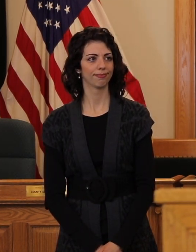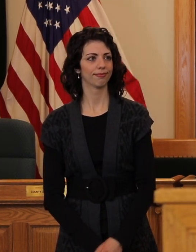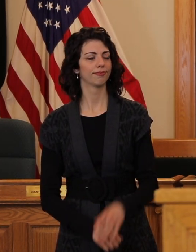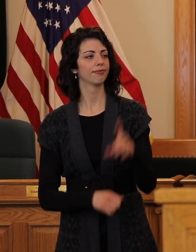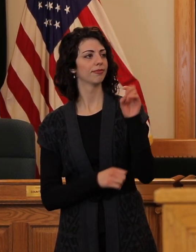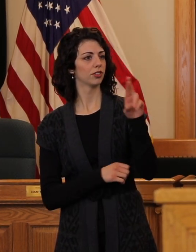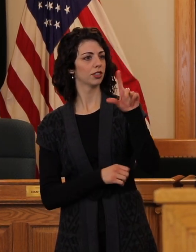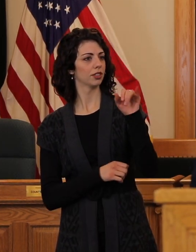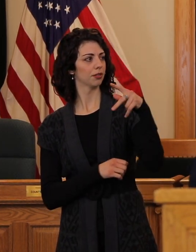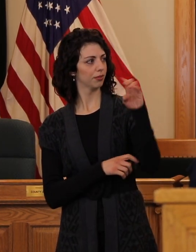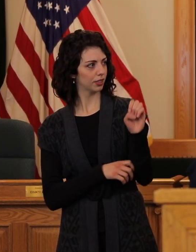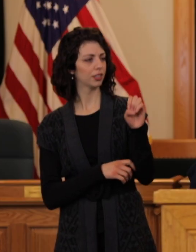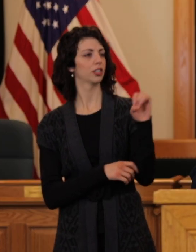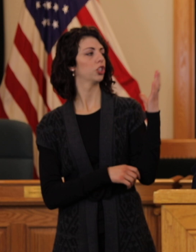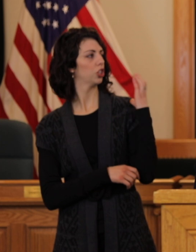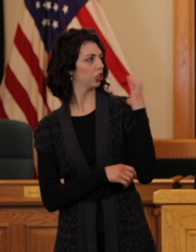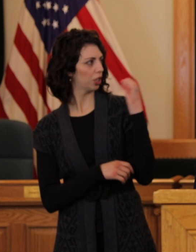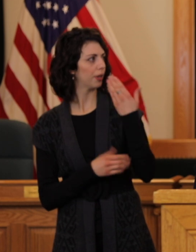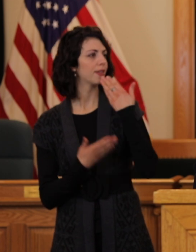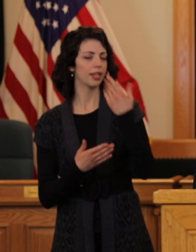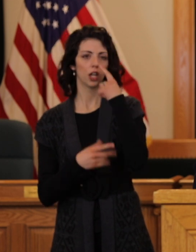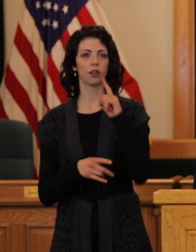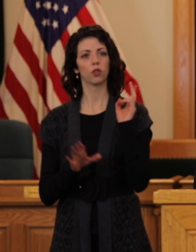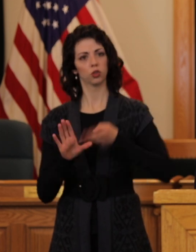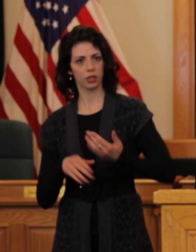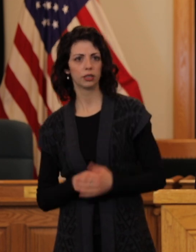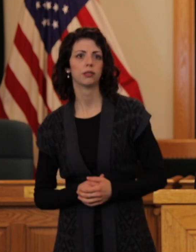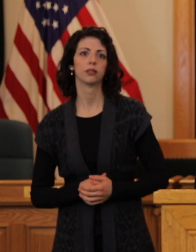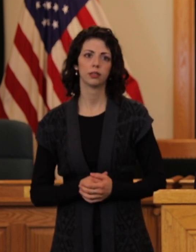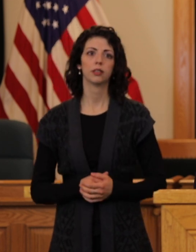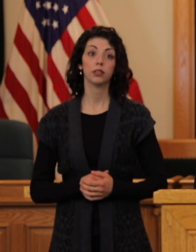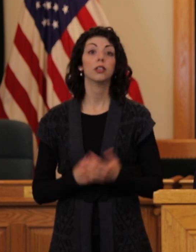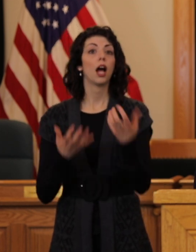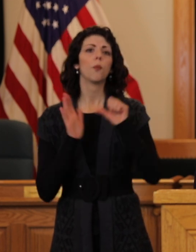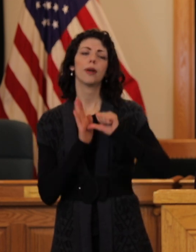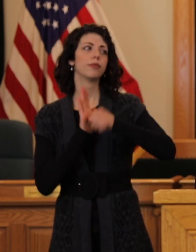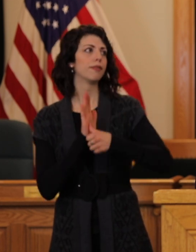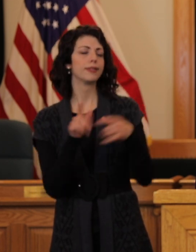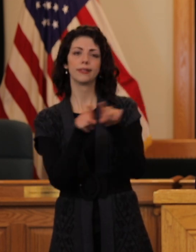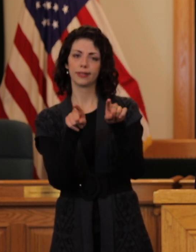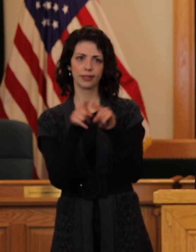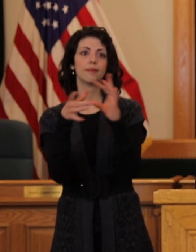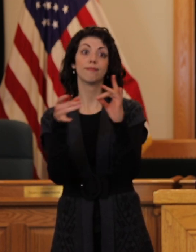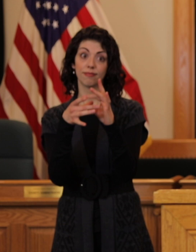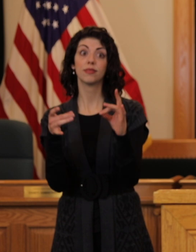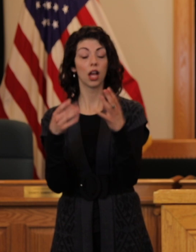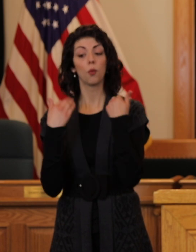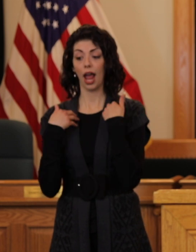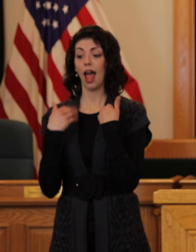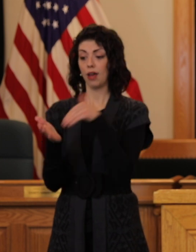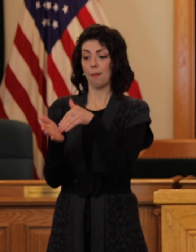Dr. Lipke, Chairman Weatherup, thank you for letting us join today. I too want to echo the message that there are medical problems that need